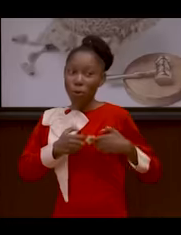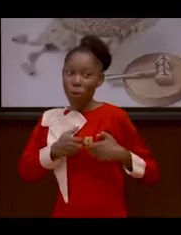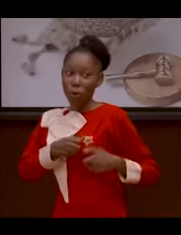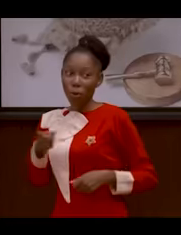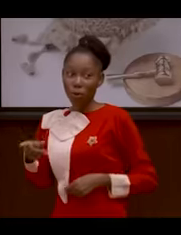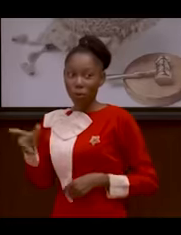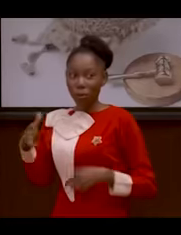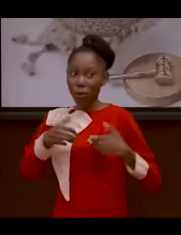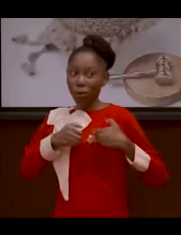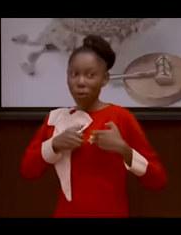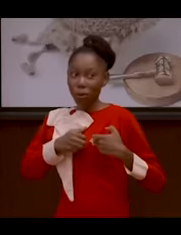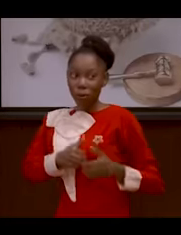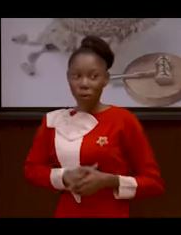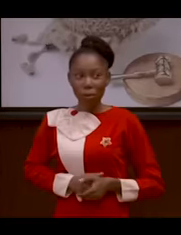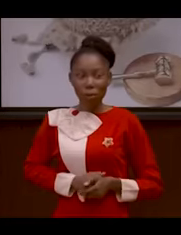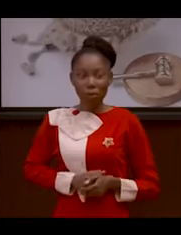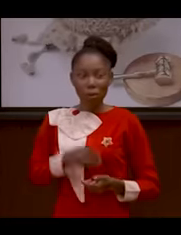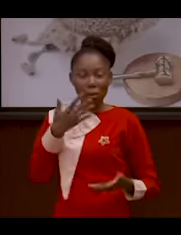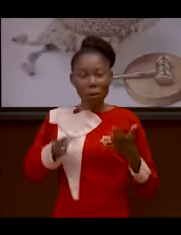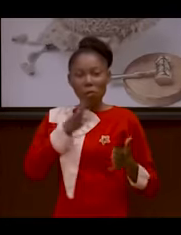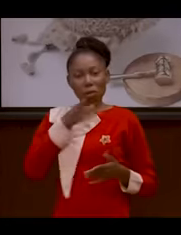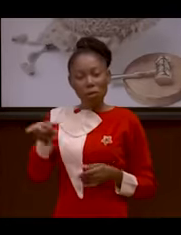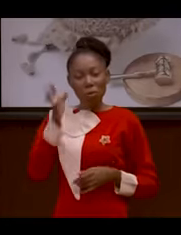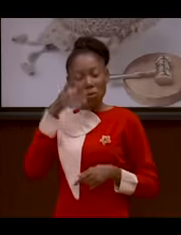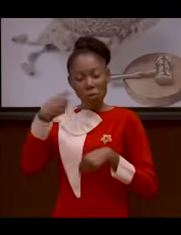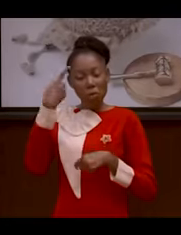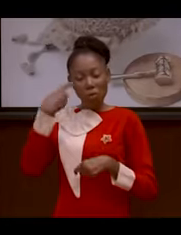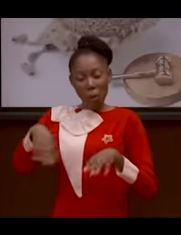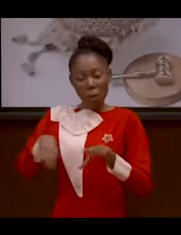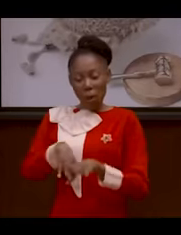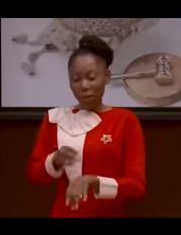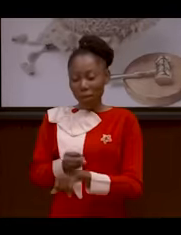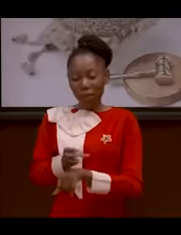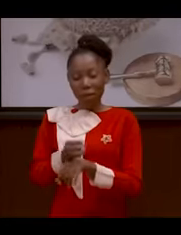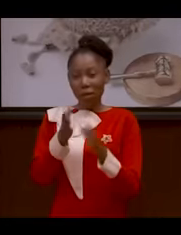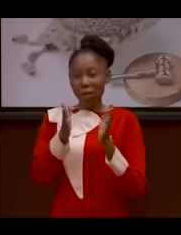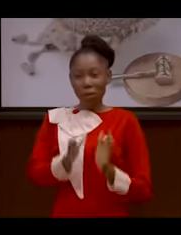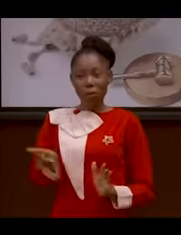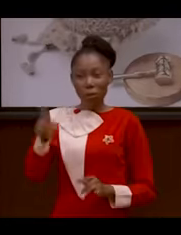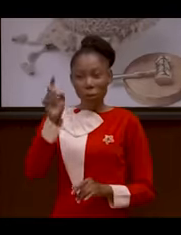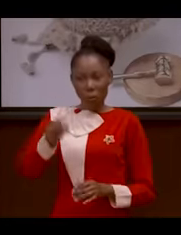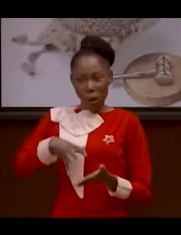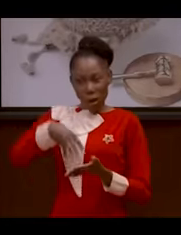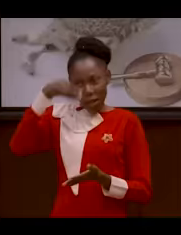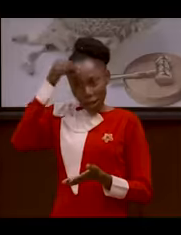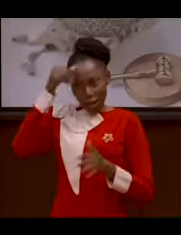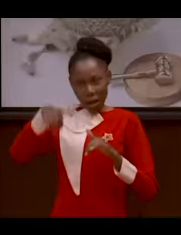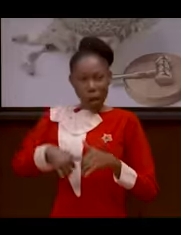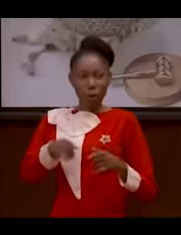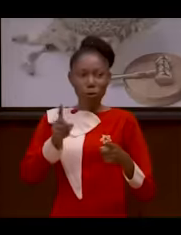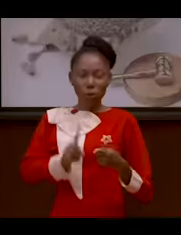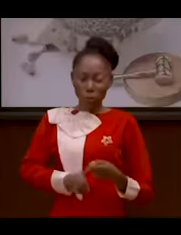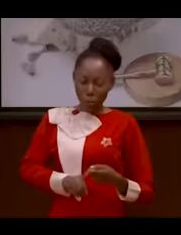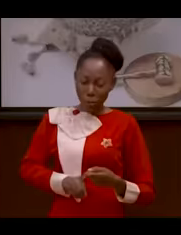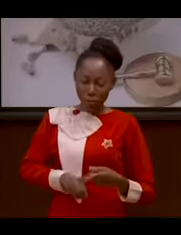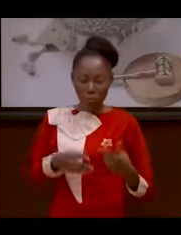I'll refer the two of you to marriage counselor. You have to learn how to co-parent. If along the